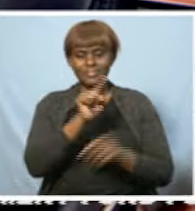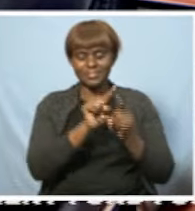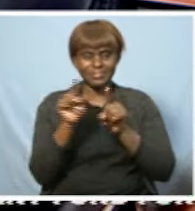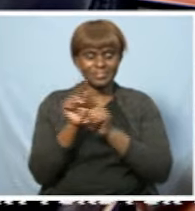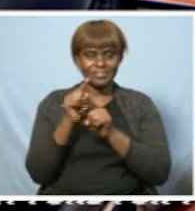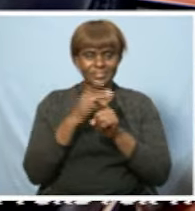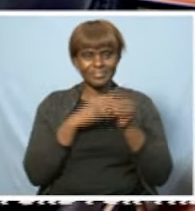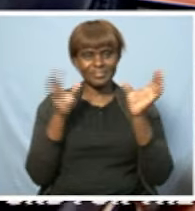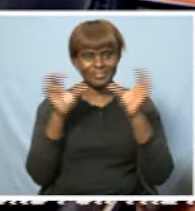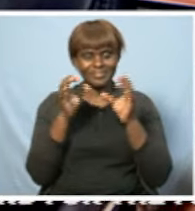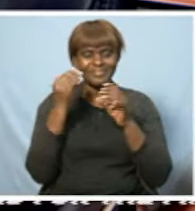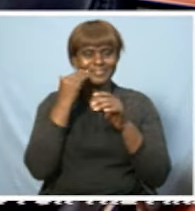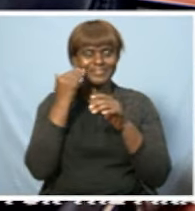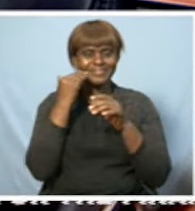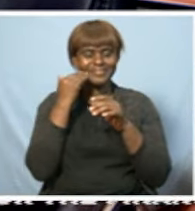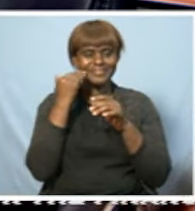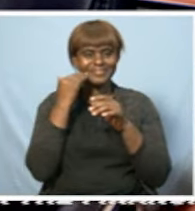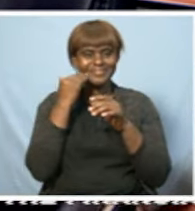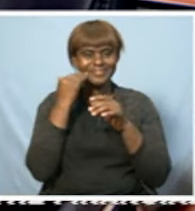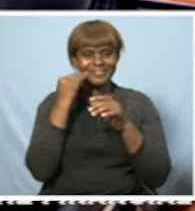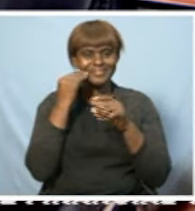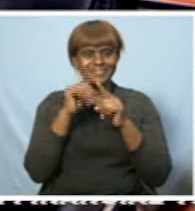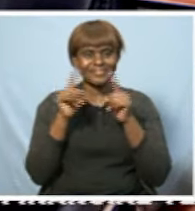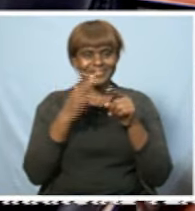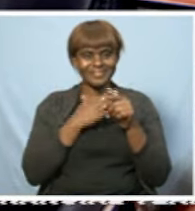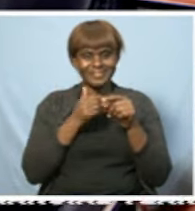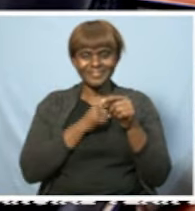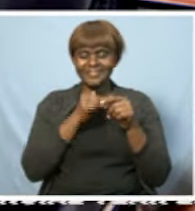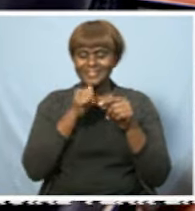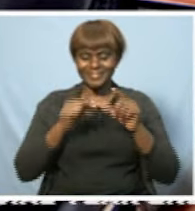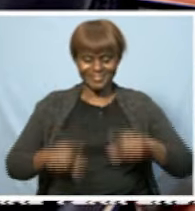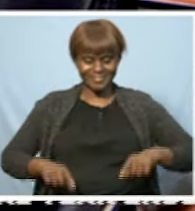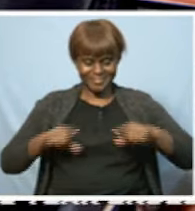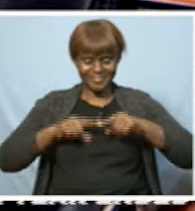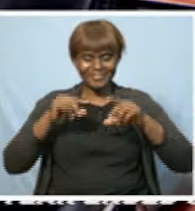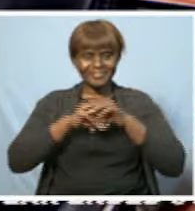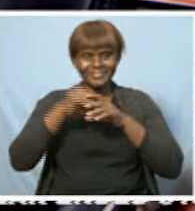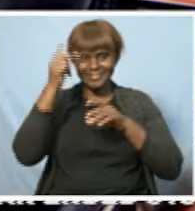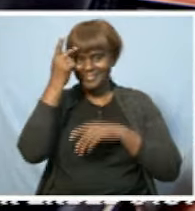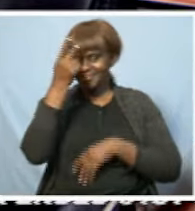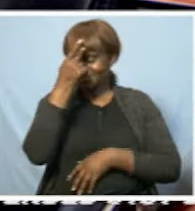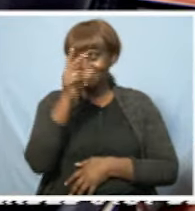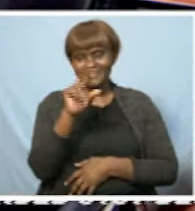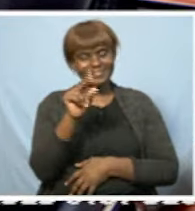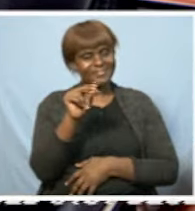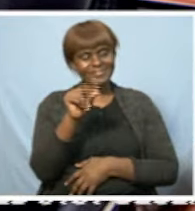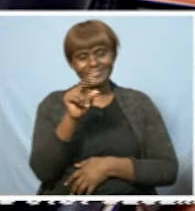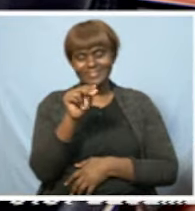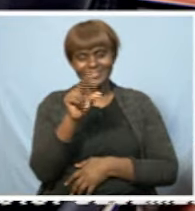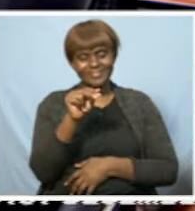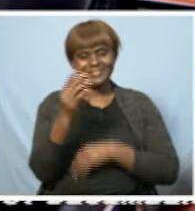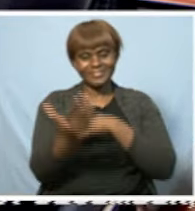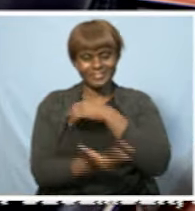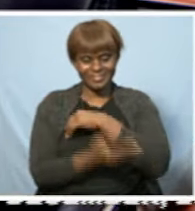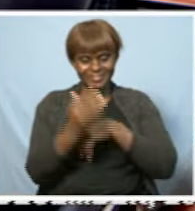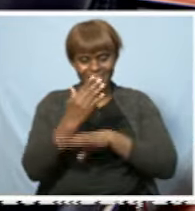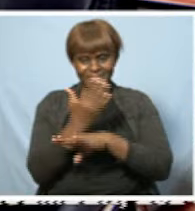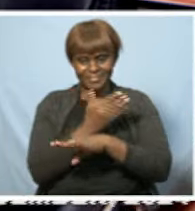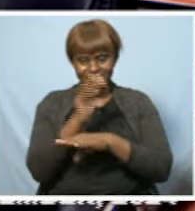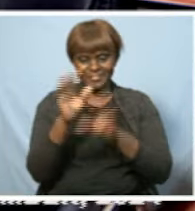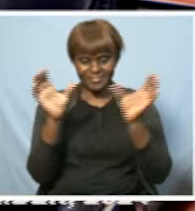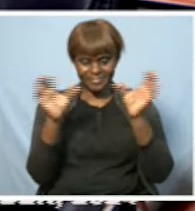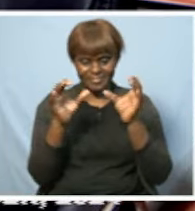council, but I'm not domiciled in PETAUKE. You are welcome before your